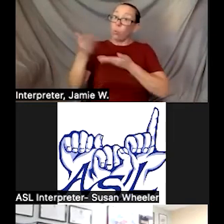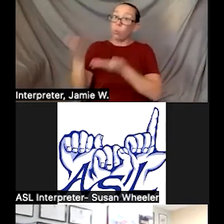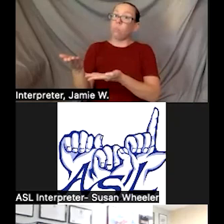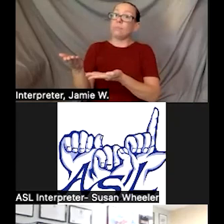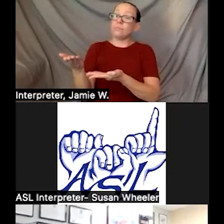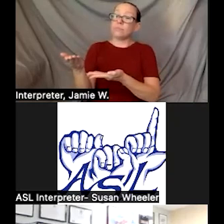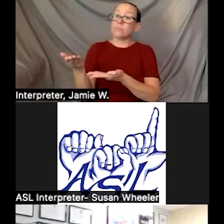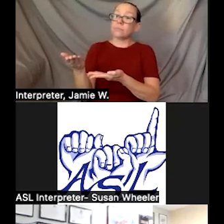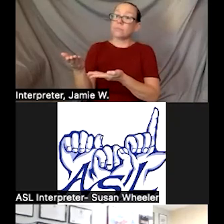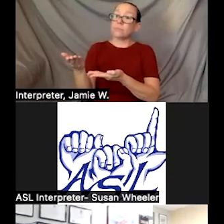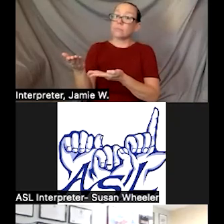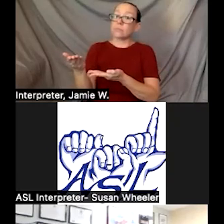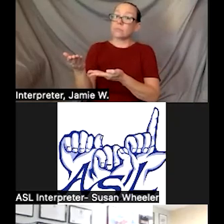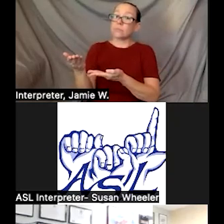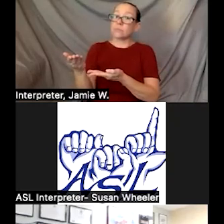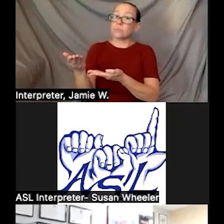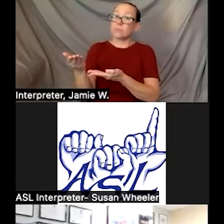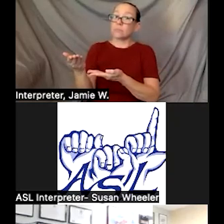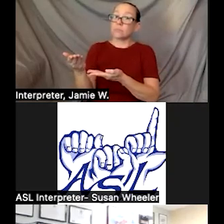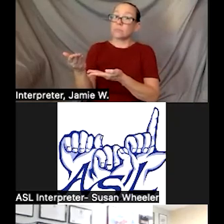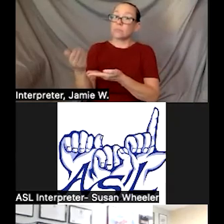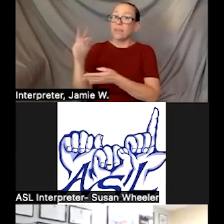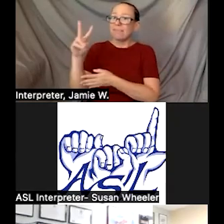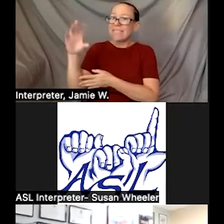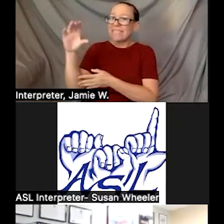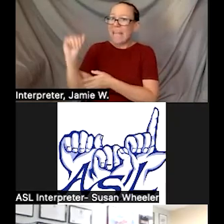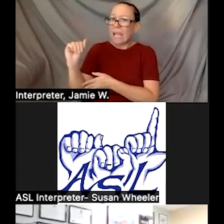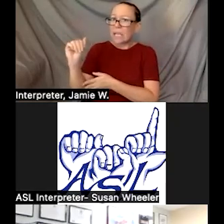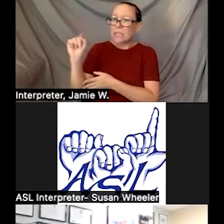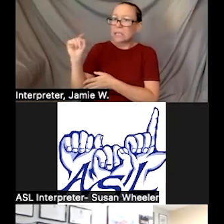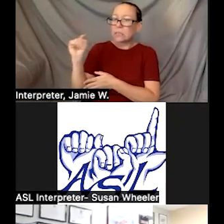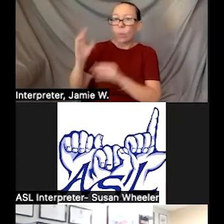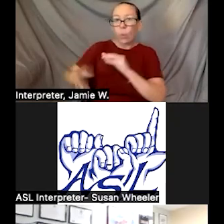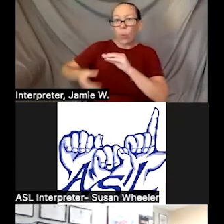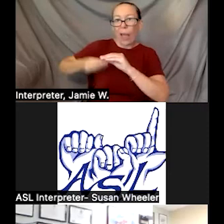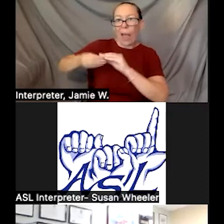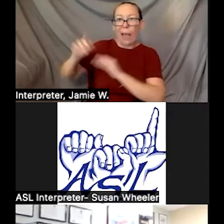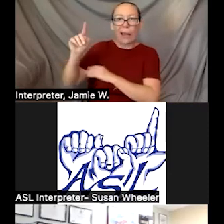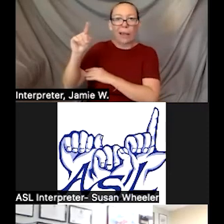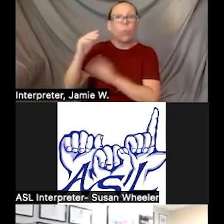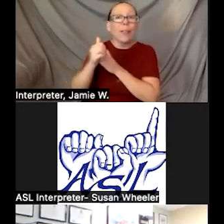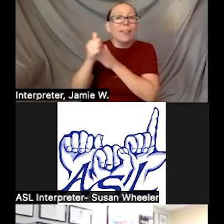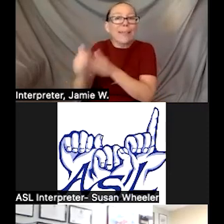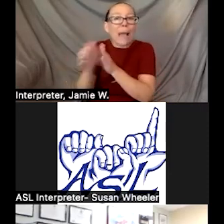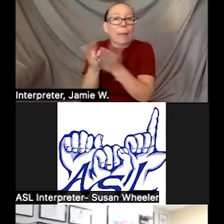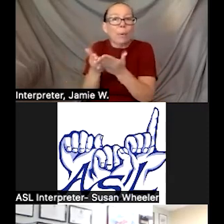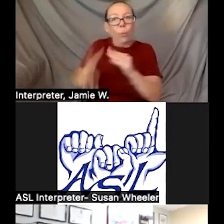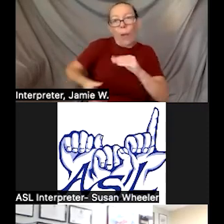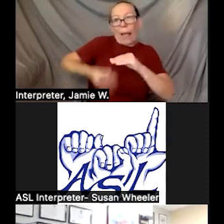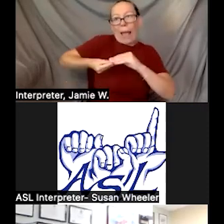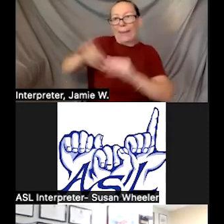for the ECA in your group that we could probably just add a tab to the guidebook specifically